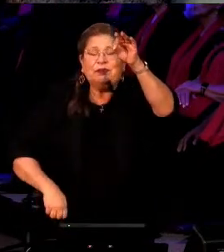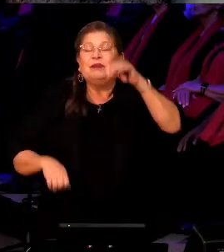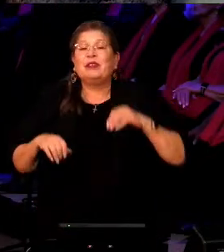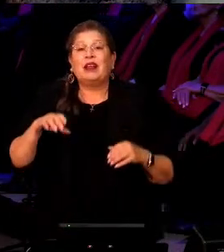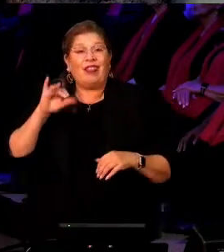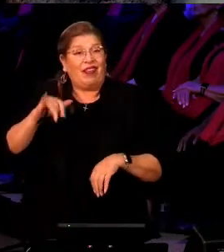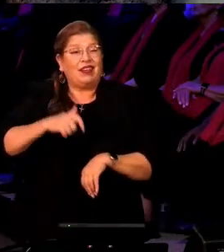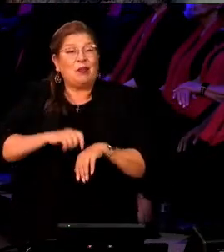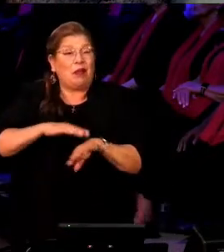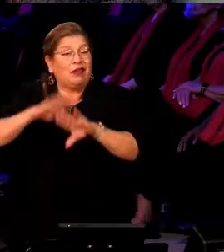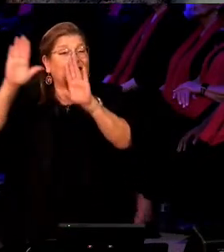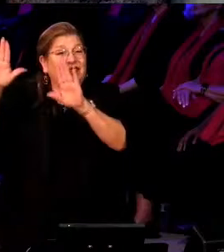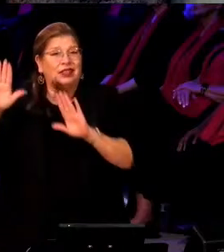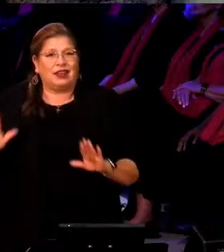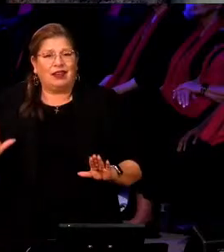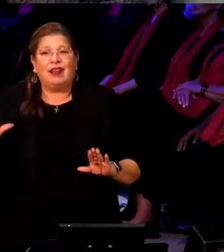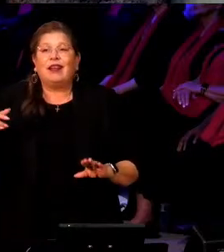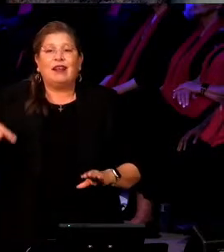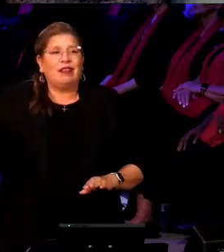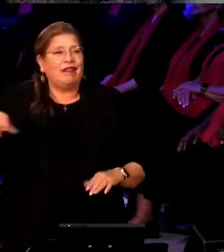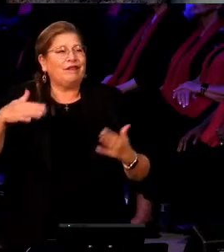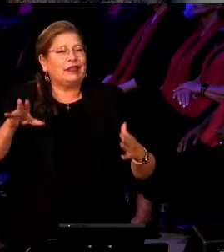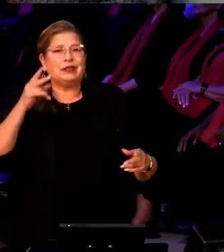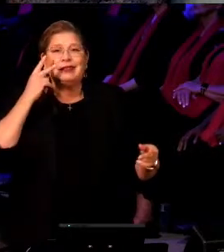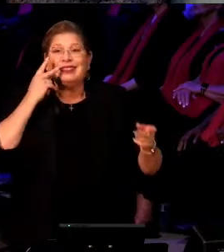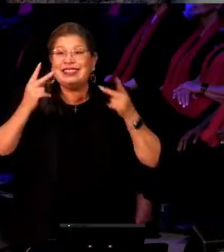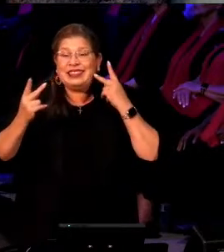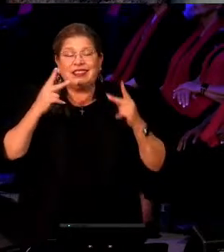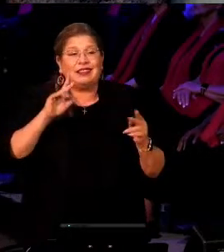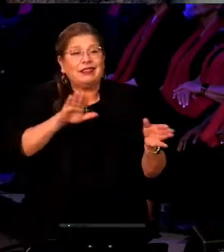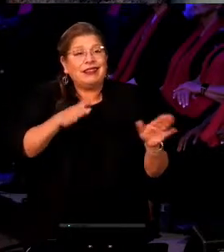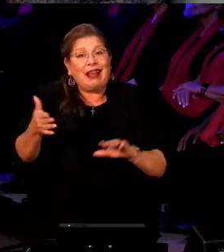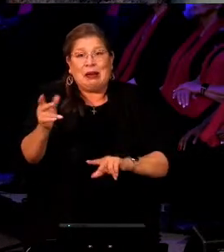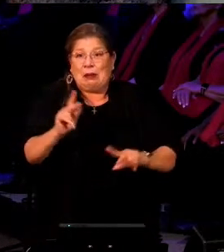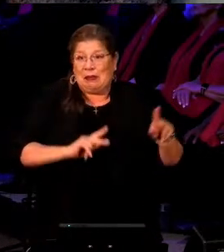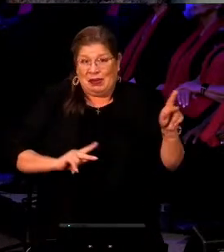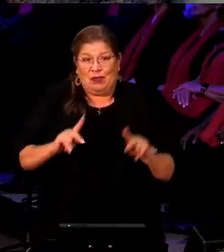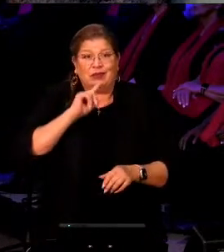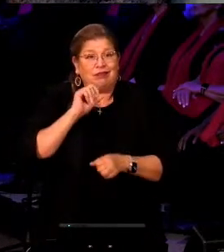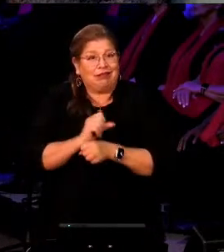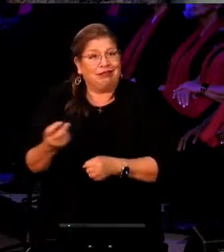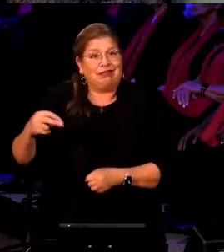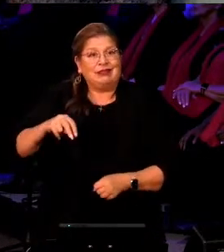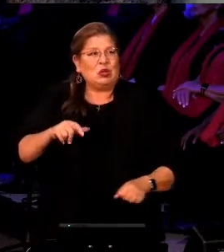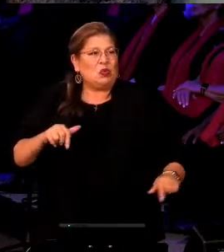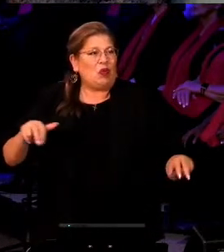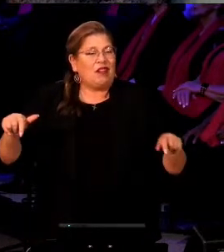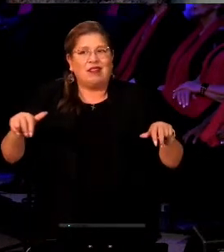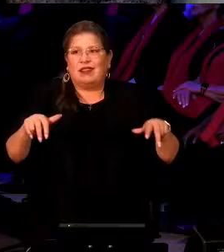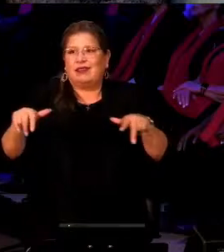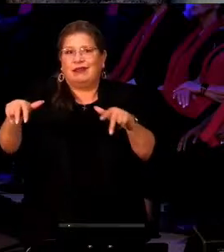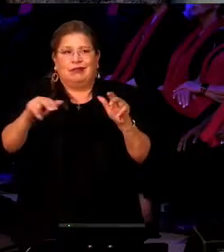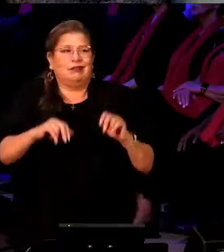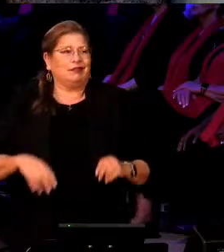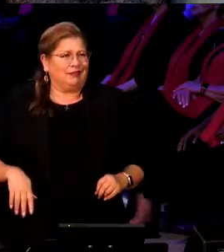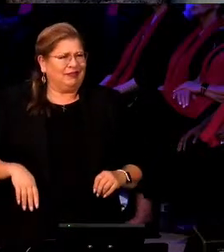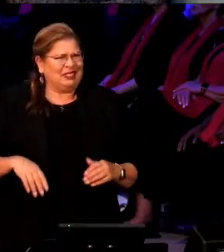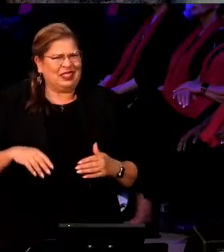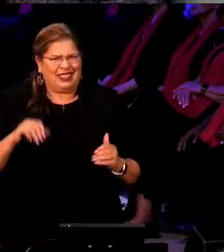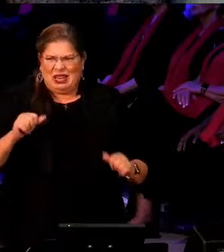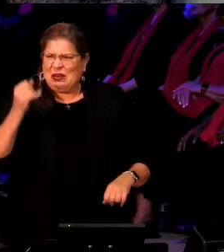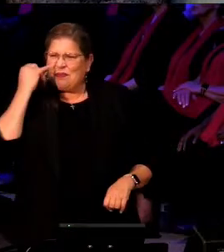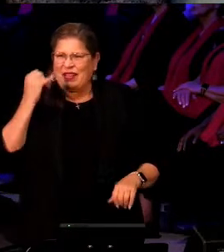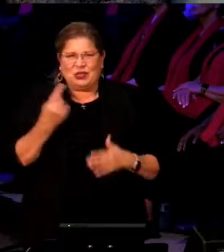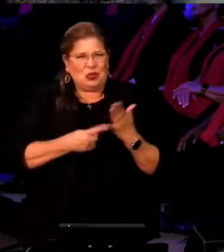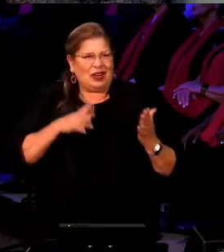on Sunday, they had seen dead people walking around. What would it be like